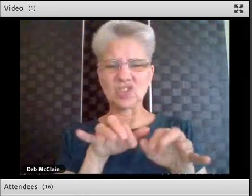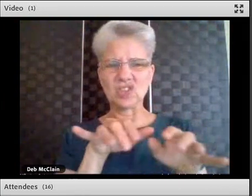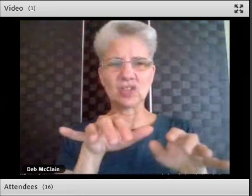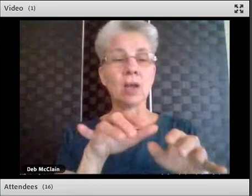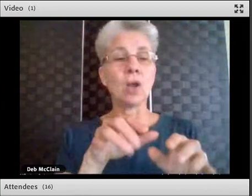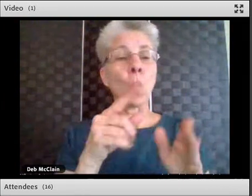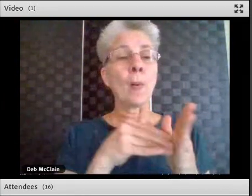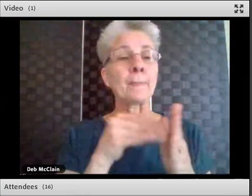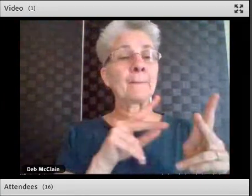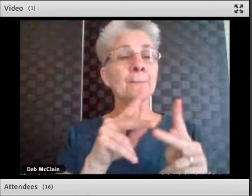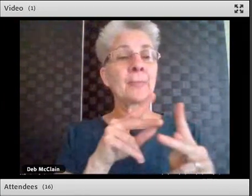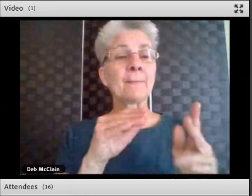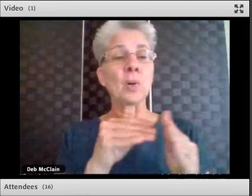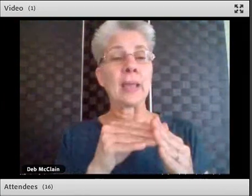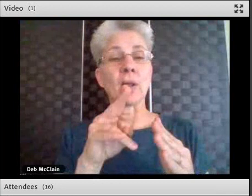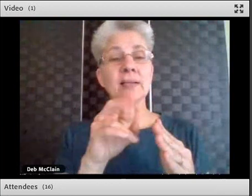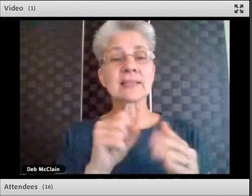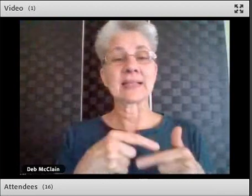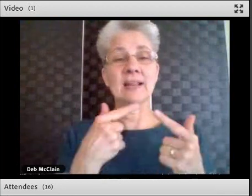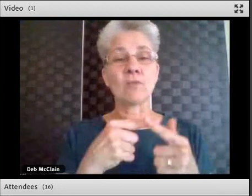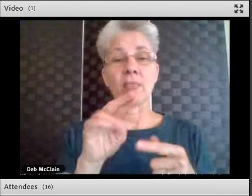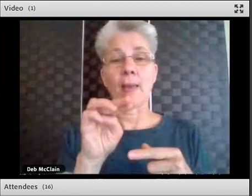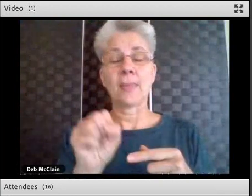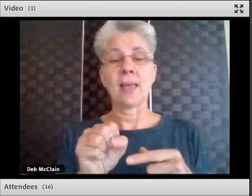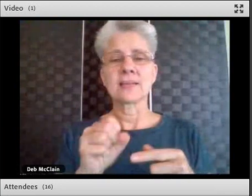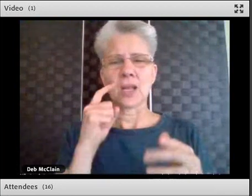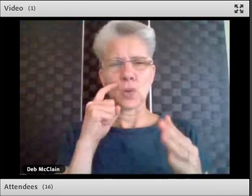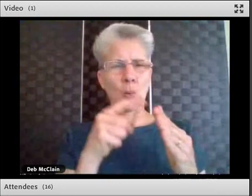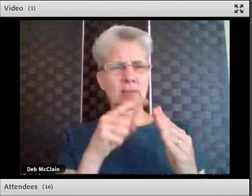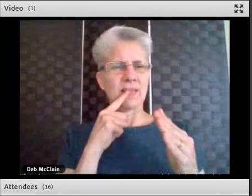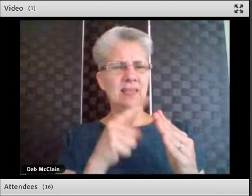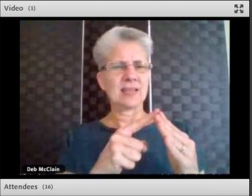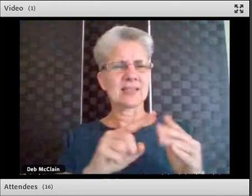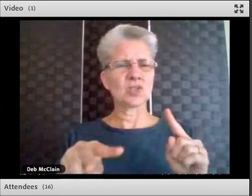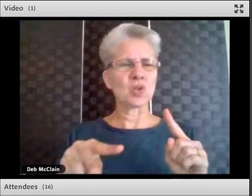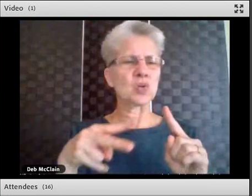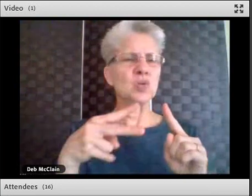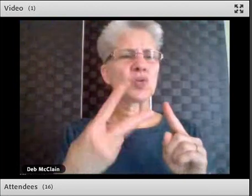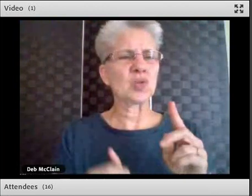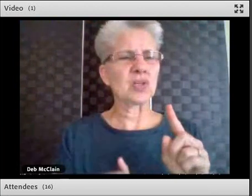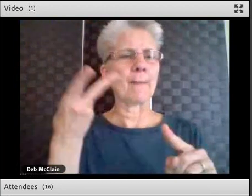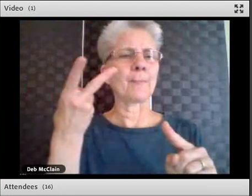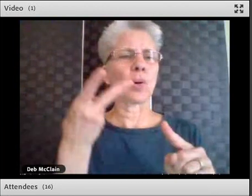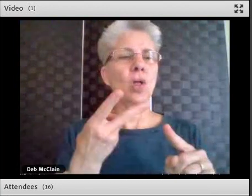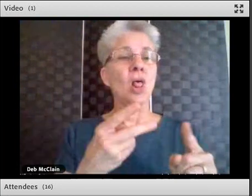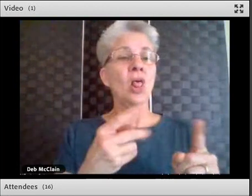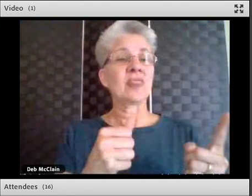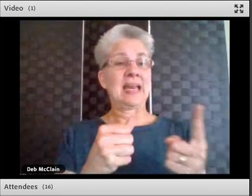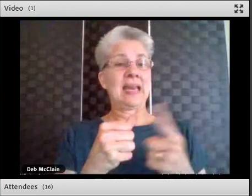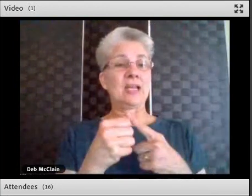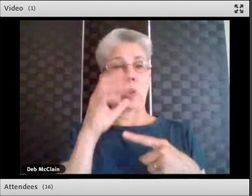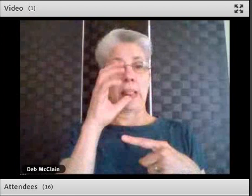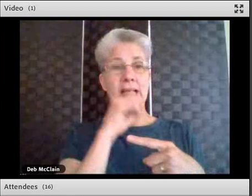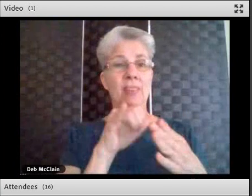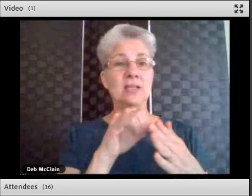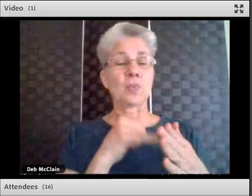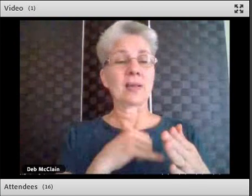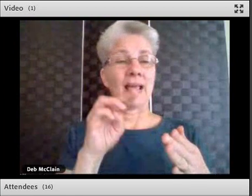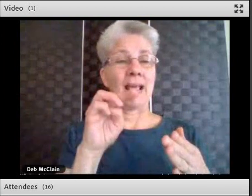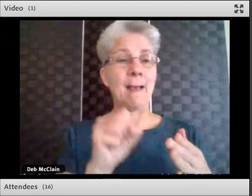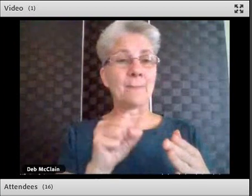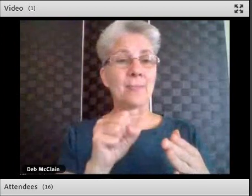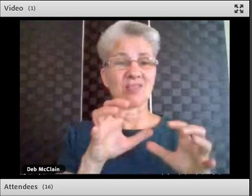1 million people in the United States live with MS. Note that this is nearly twice the initial estimate. So that's why I was saying that MS